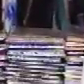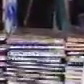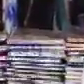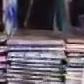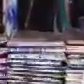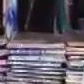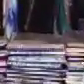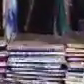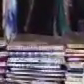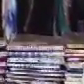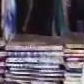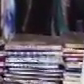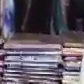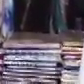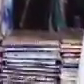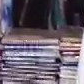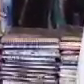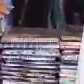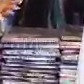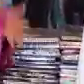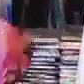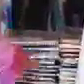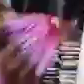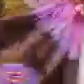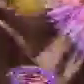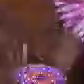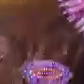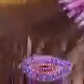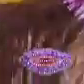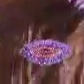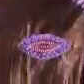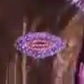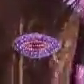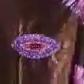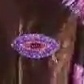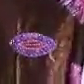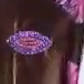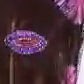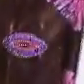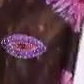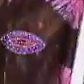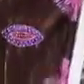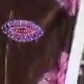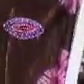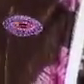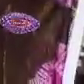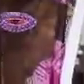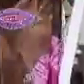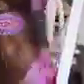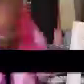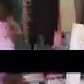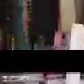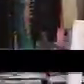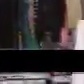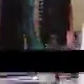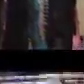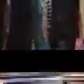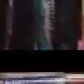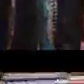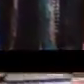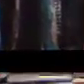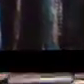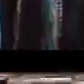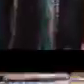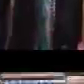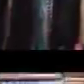tube dara du doy day des not only dañoo tube but bu la neexee ñu tuubal la ba pare nag ñawal la we're not all about